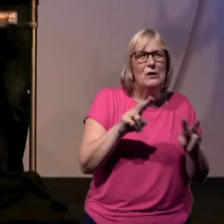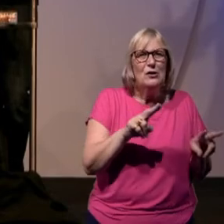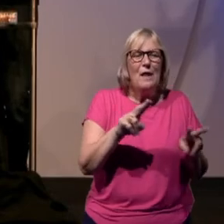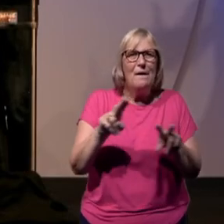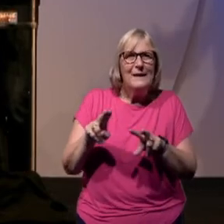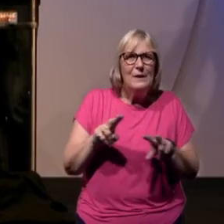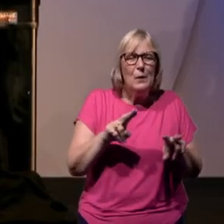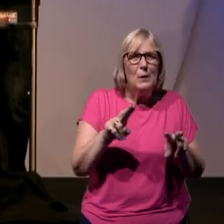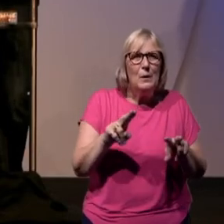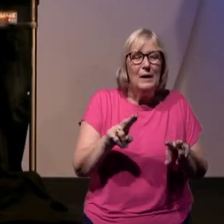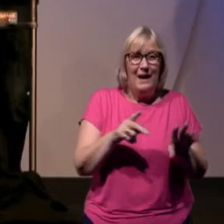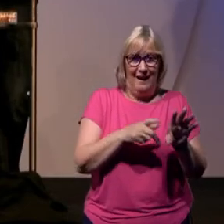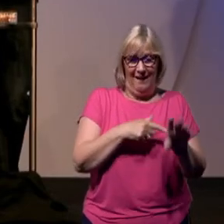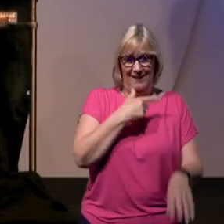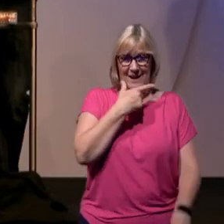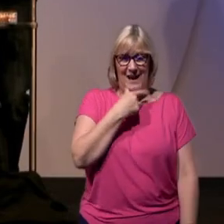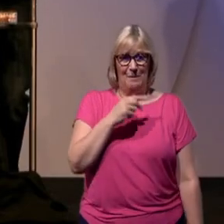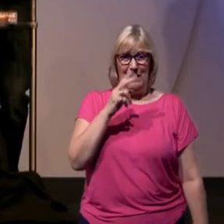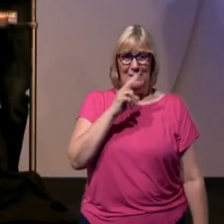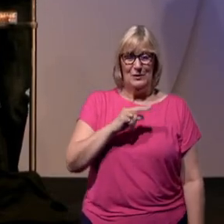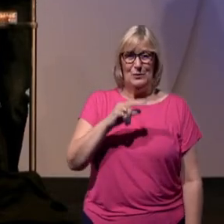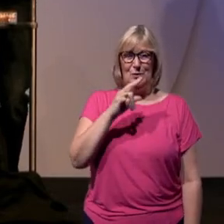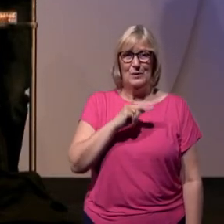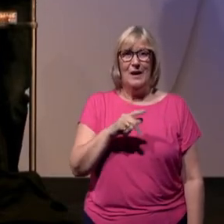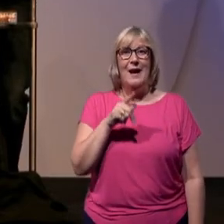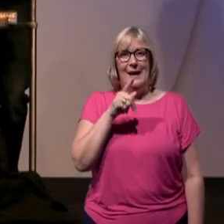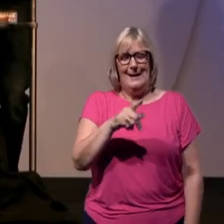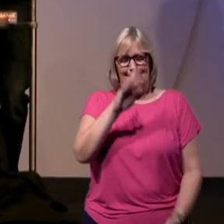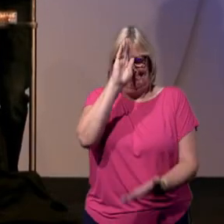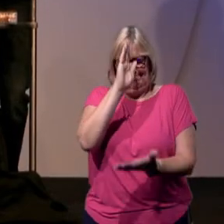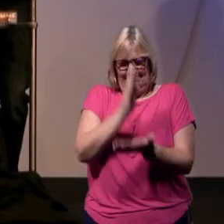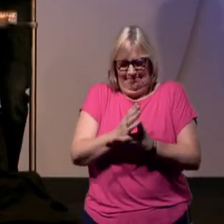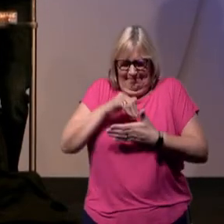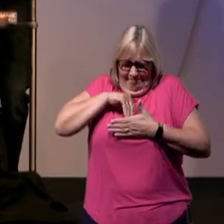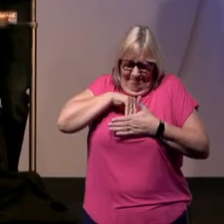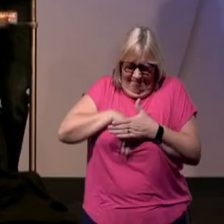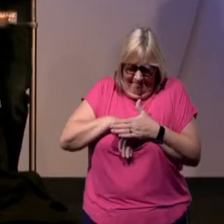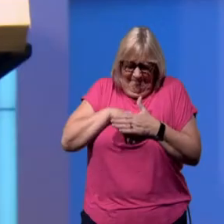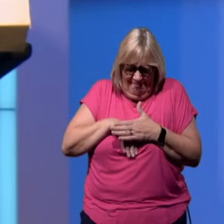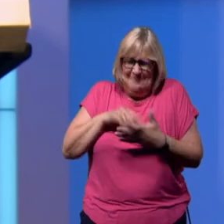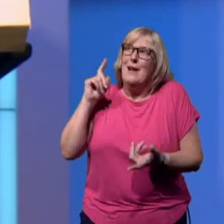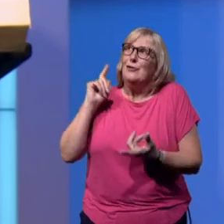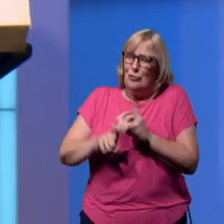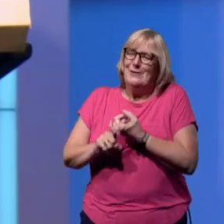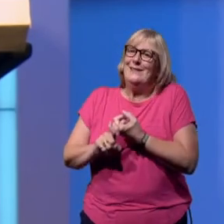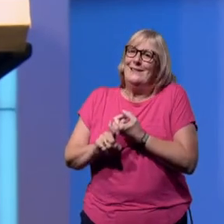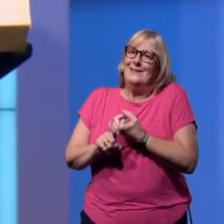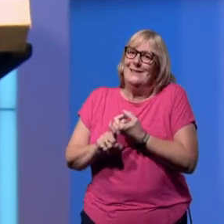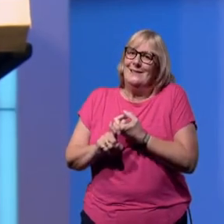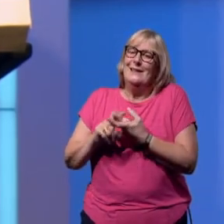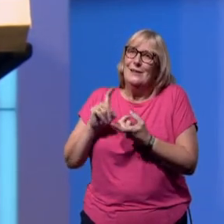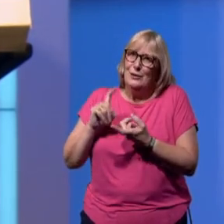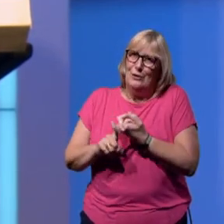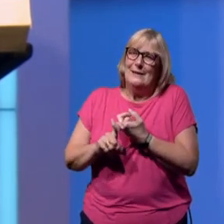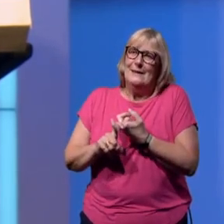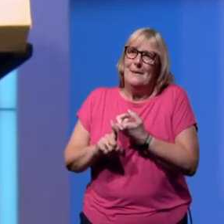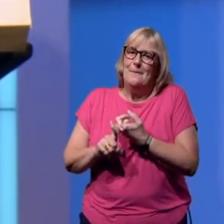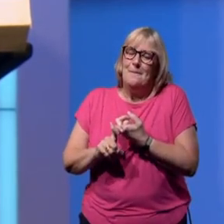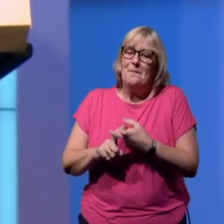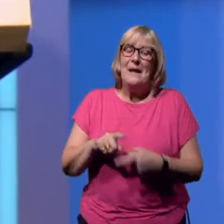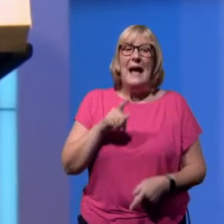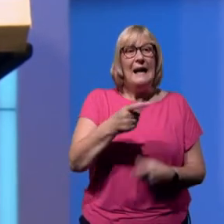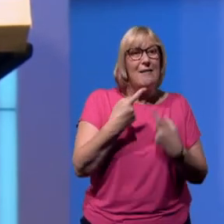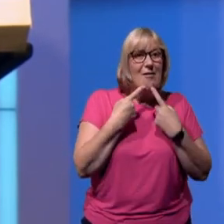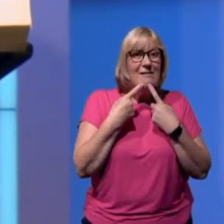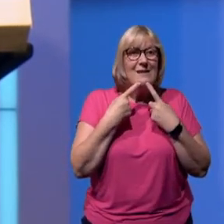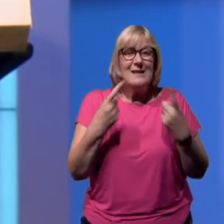him speak, you realize that this is something that he believes in the depths of his heart. And the reason that he could